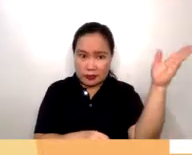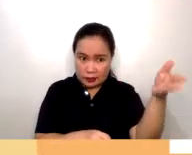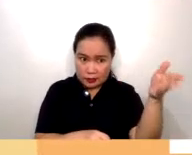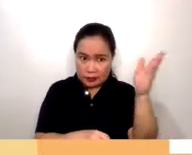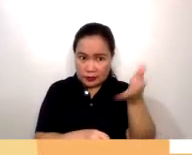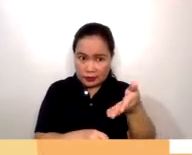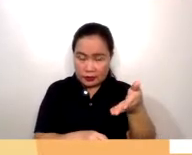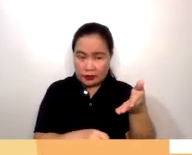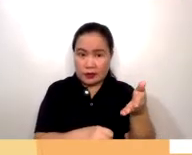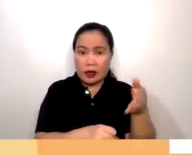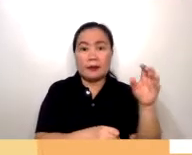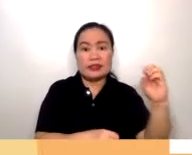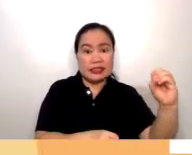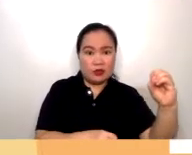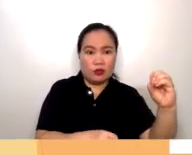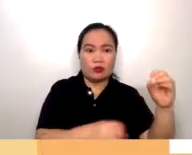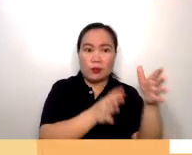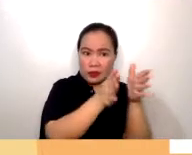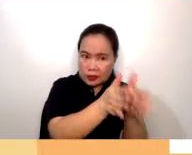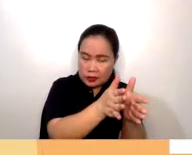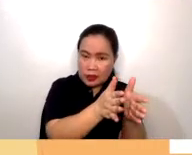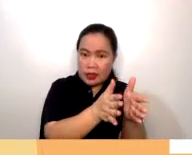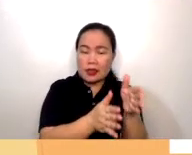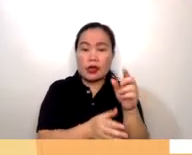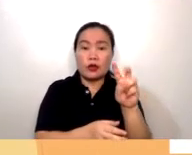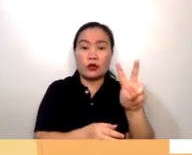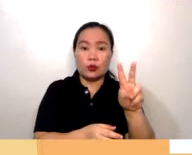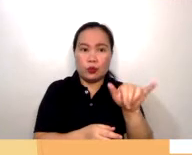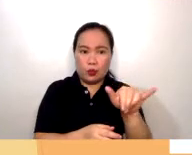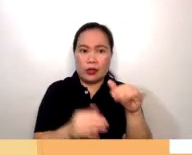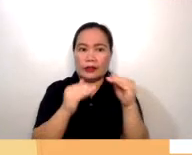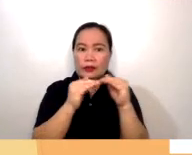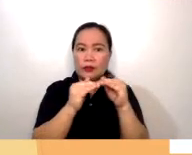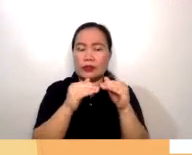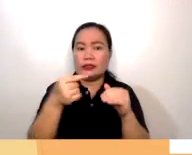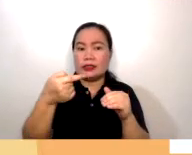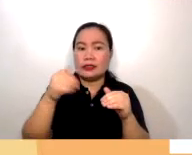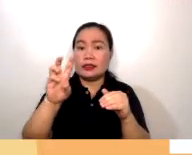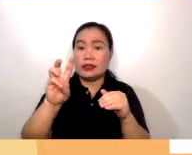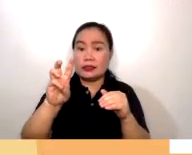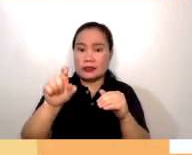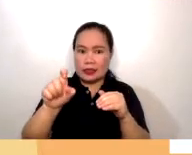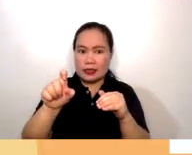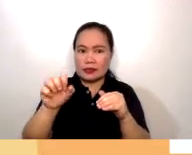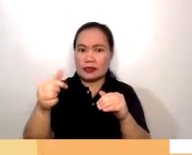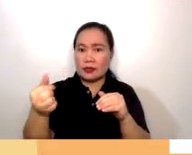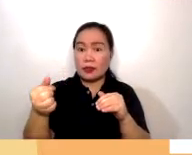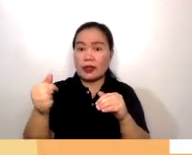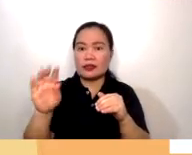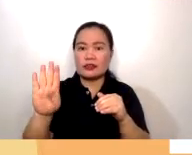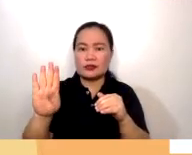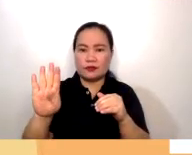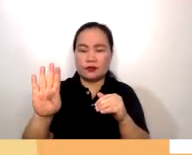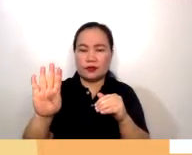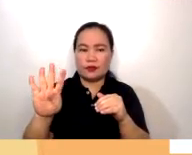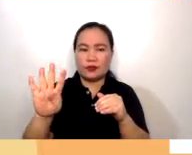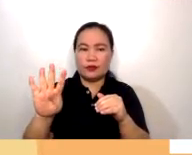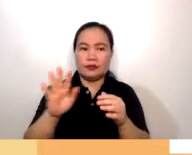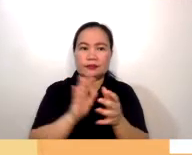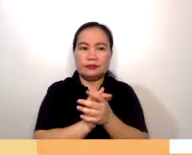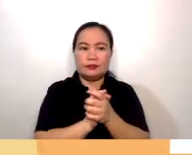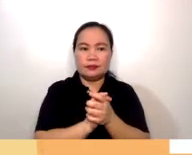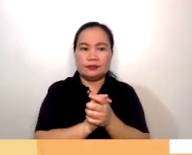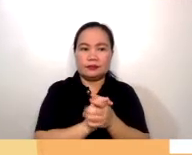out. Ang may iwan ay 2y equals negative 6x plus